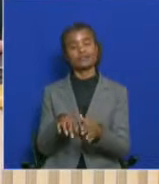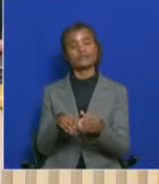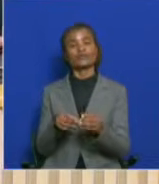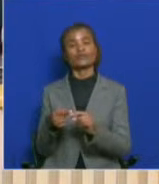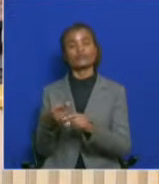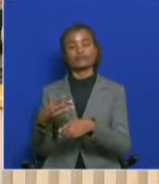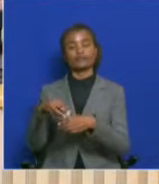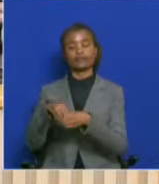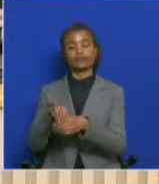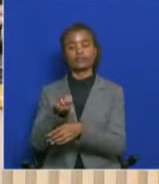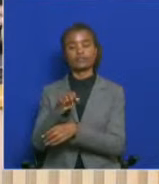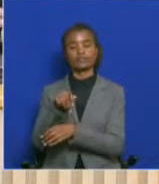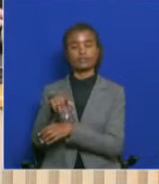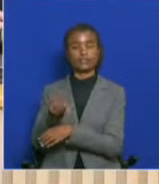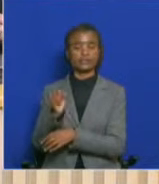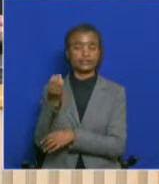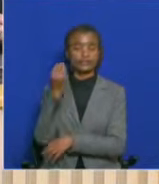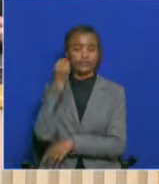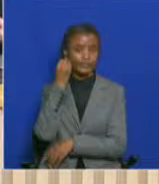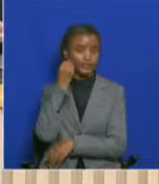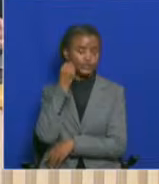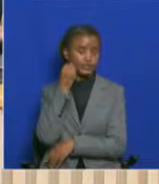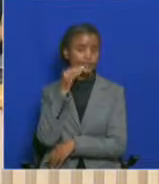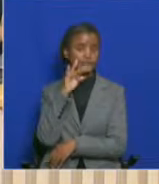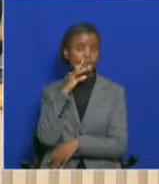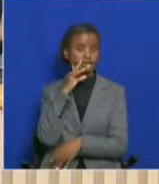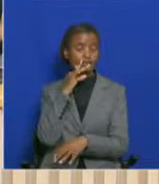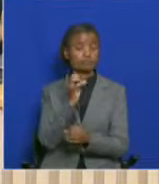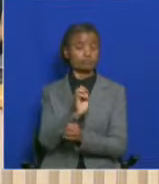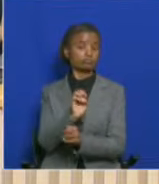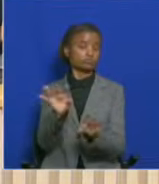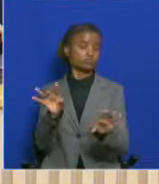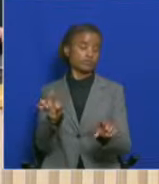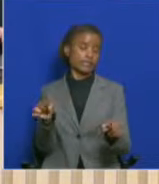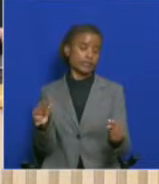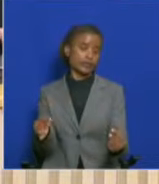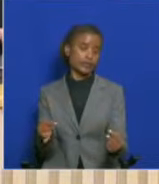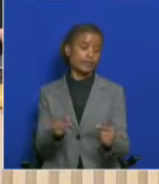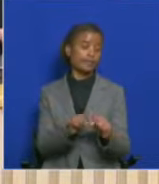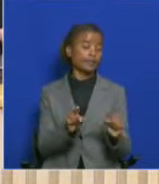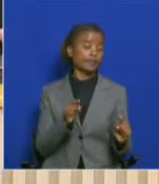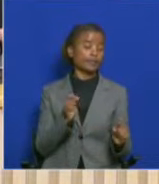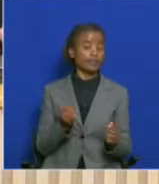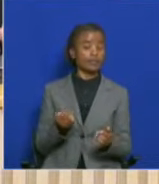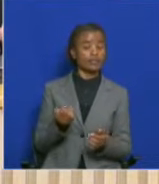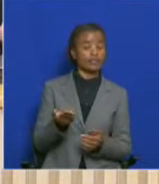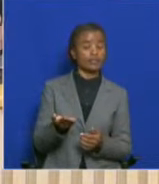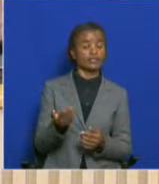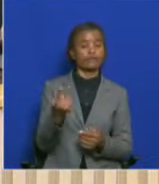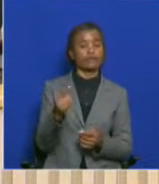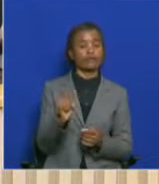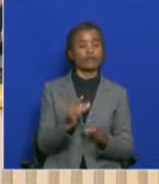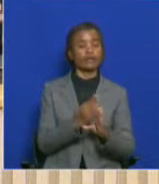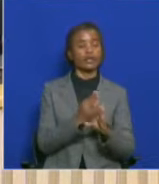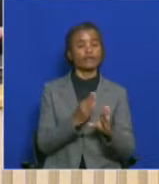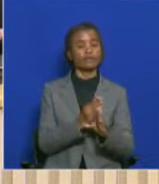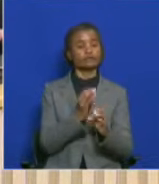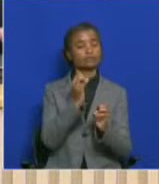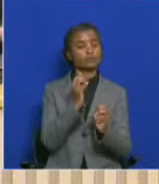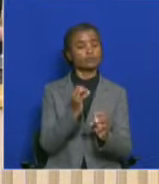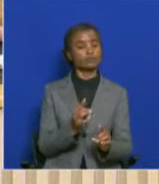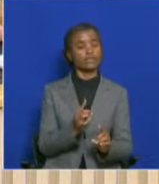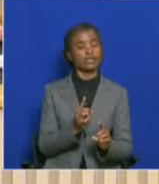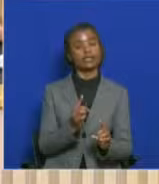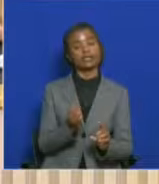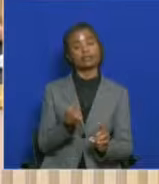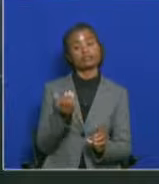But we've made the in-camera application already today, and we'll probably move that